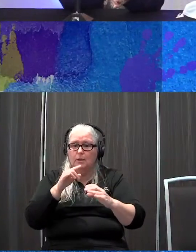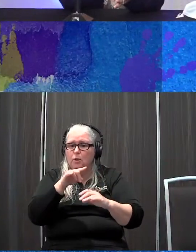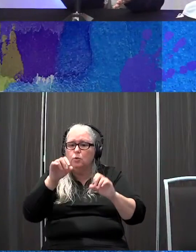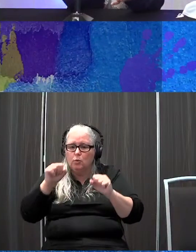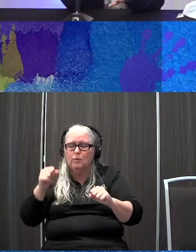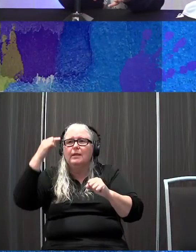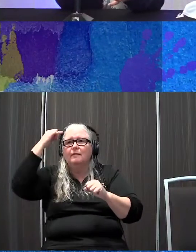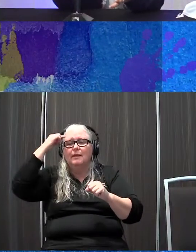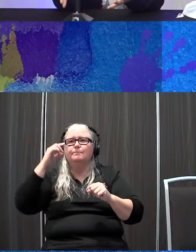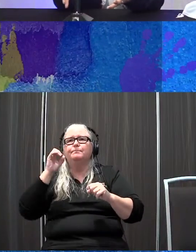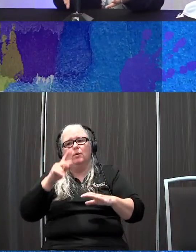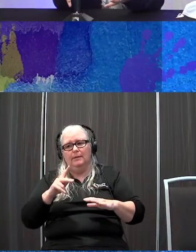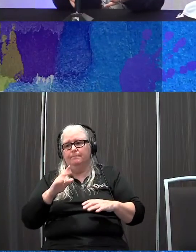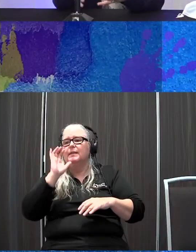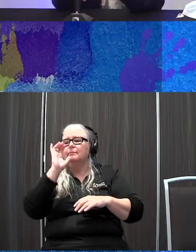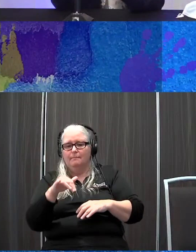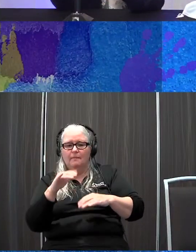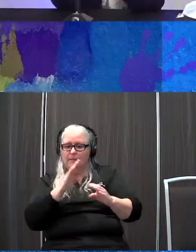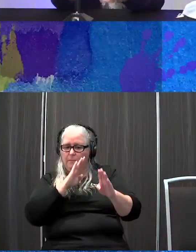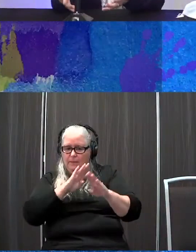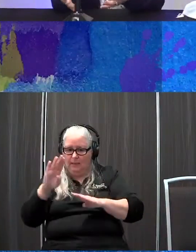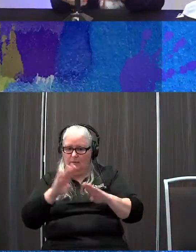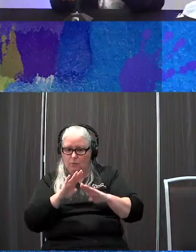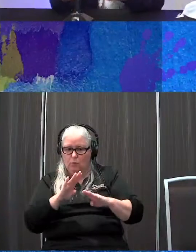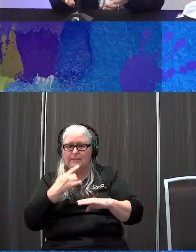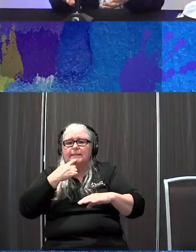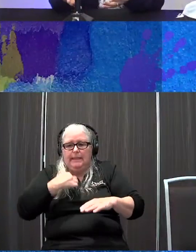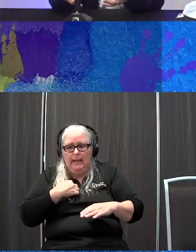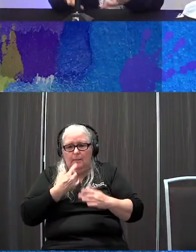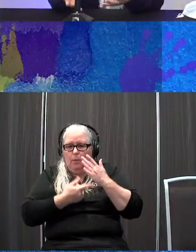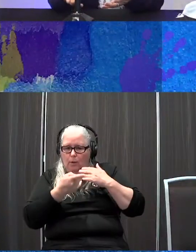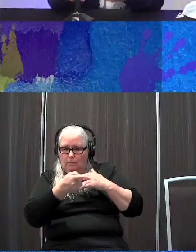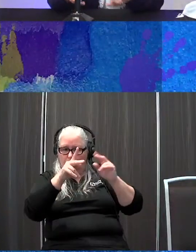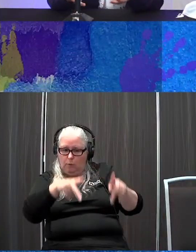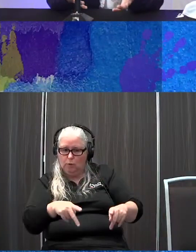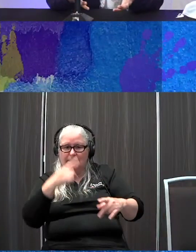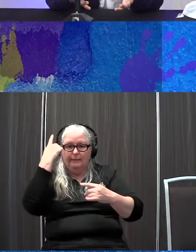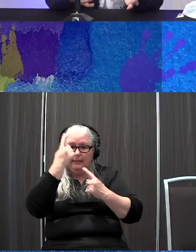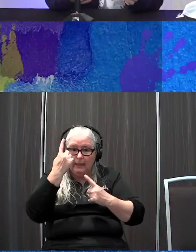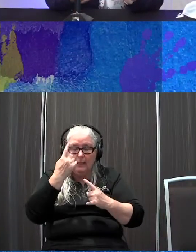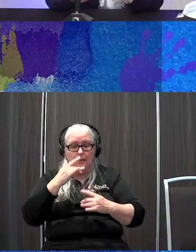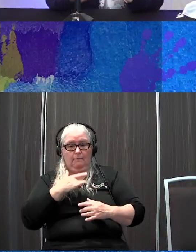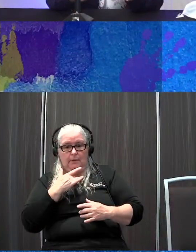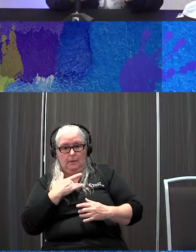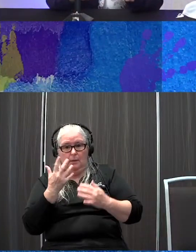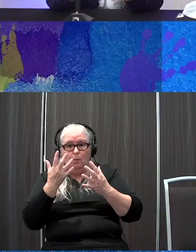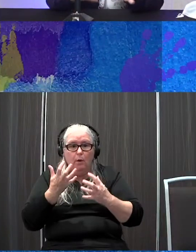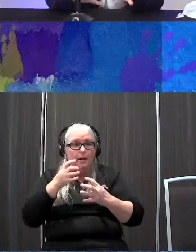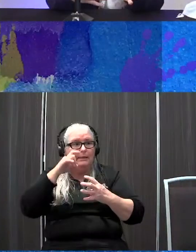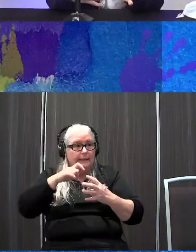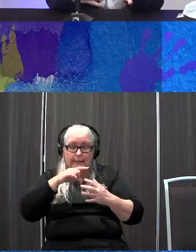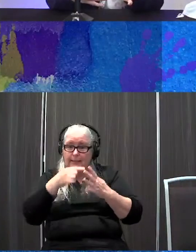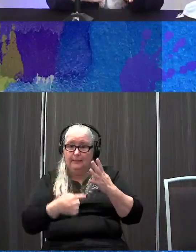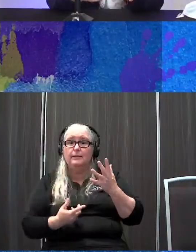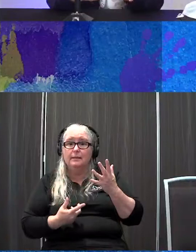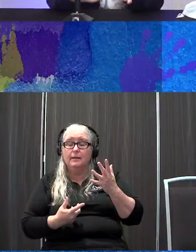about, this behavior is really telling me something about what this person is thinking, what they're feeling, what they want, or what they need. I'm going to talk